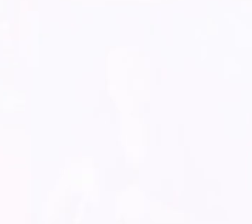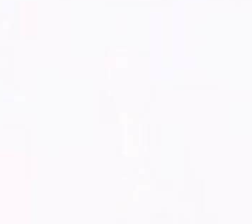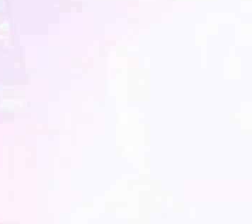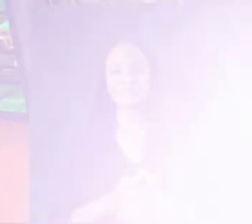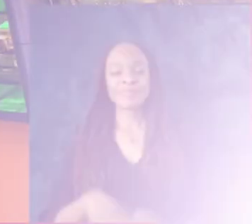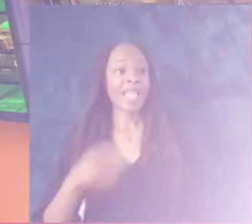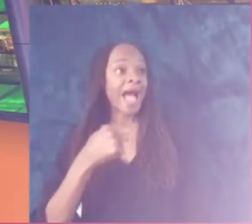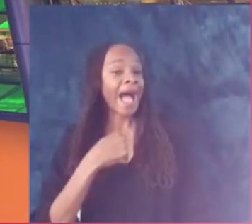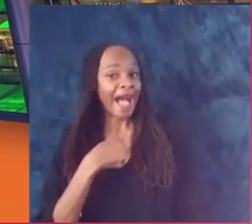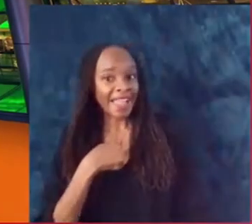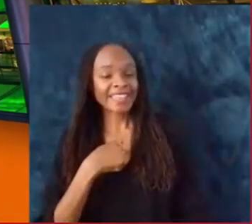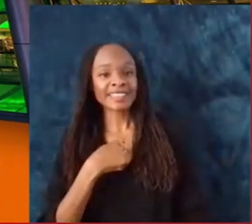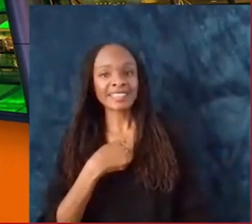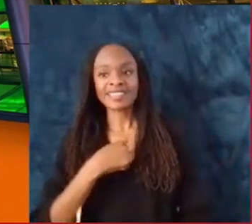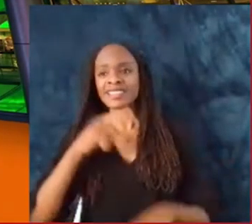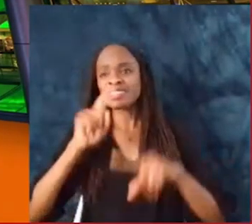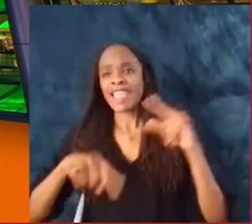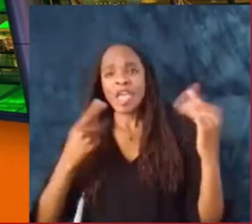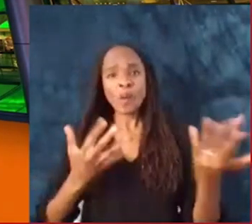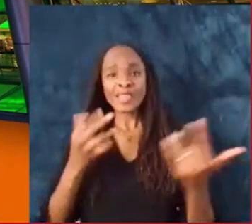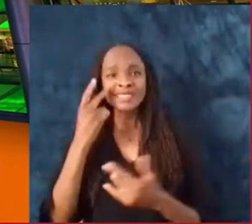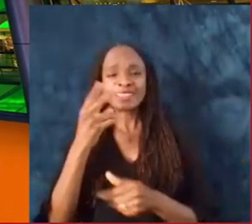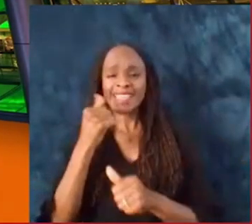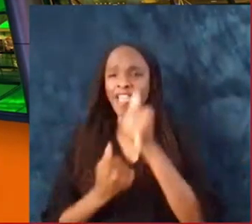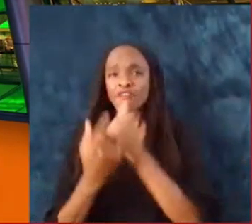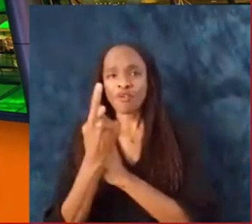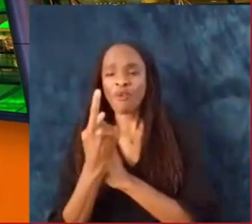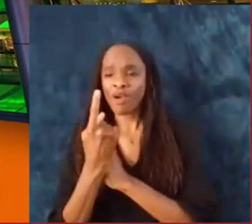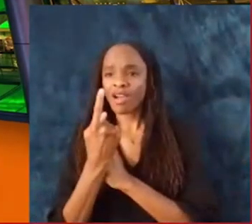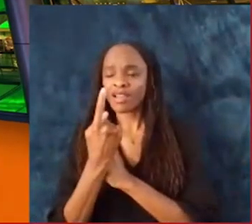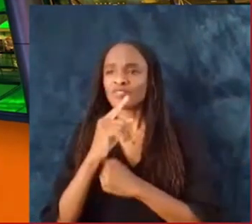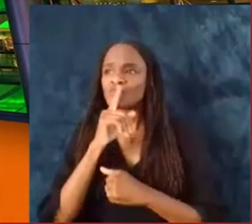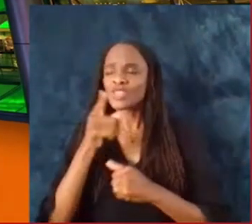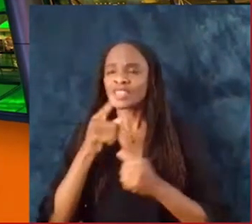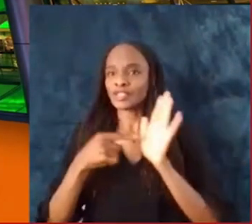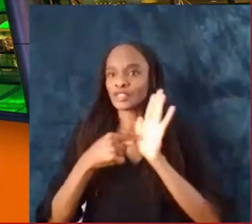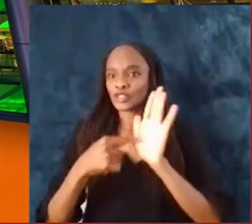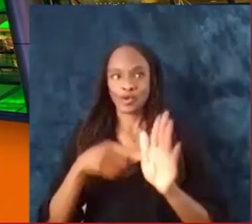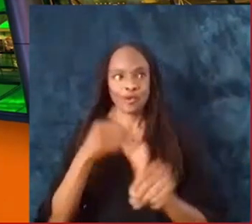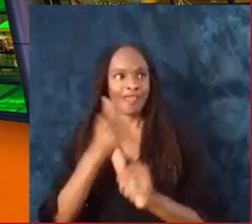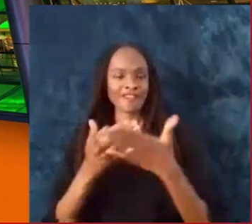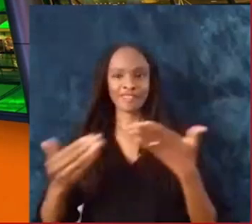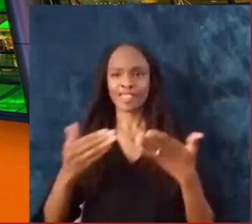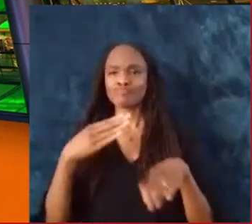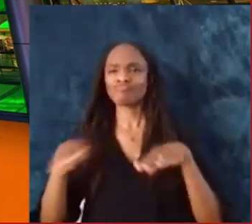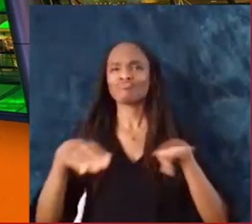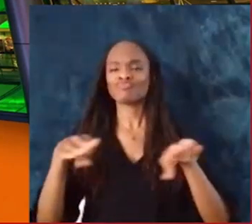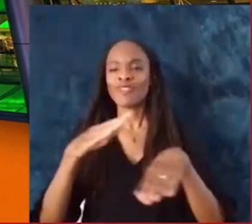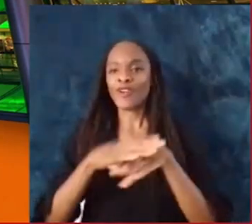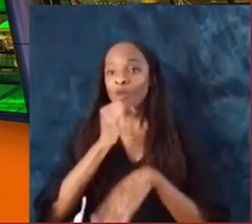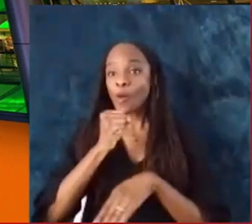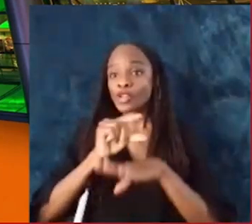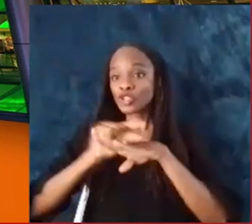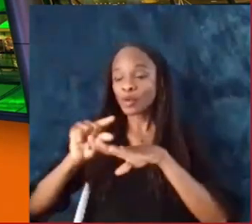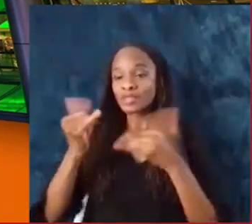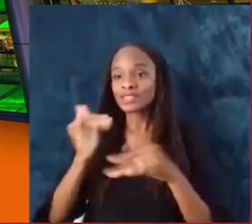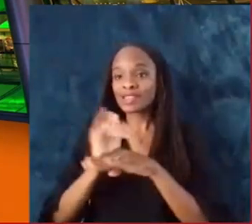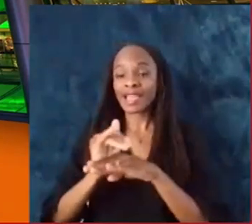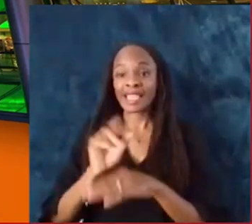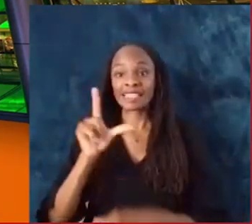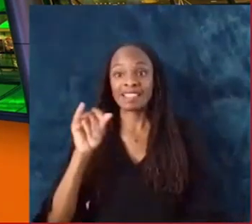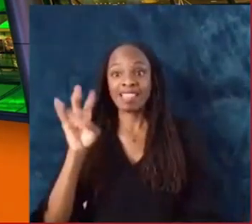year. I can't wait to see everyone strut their stuff on the orange red carpet tonight, and it's coming to you live, no joke.